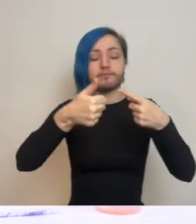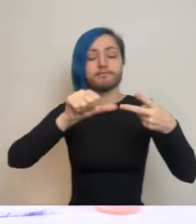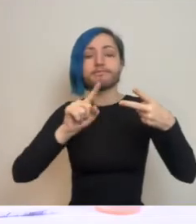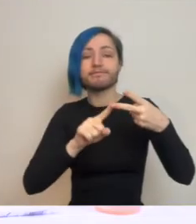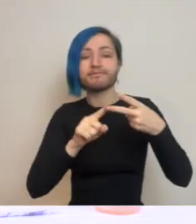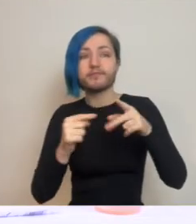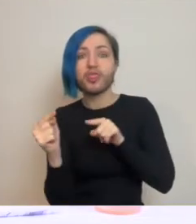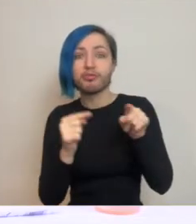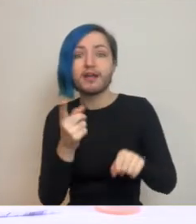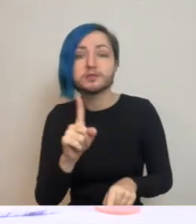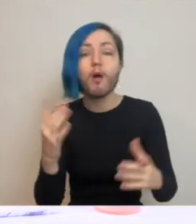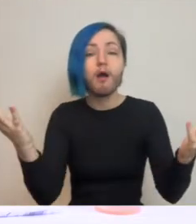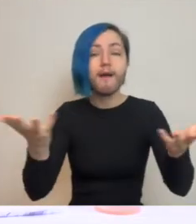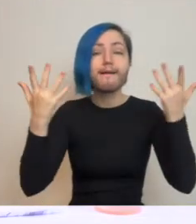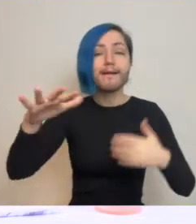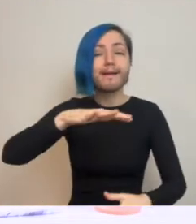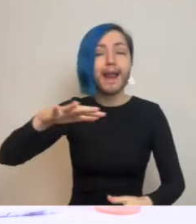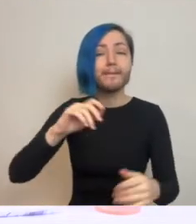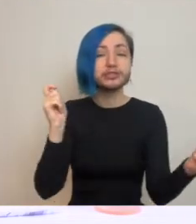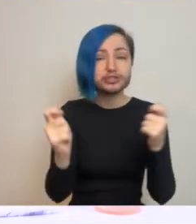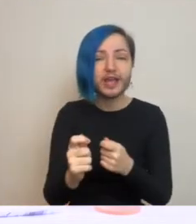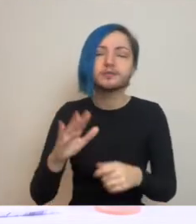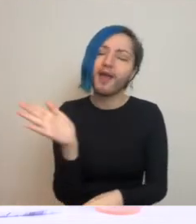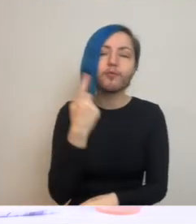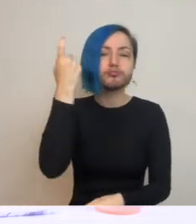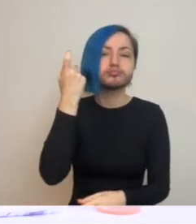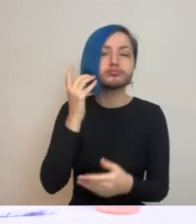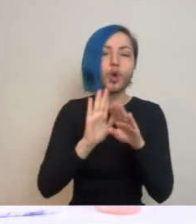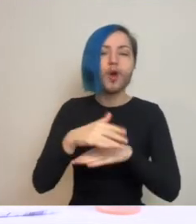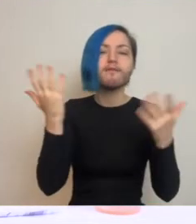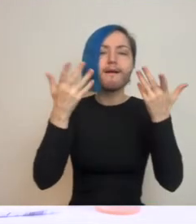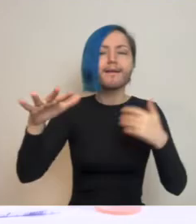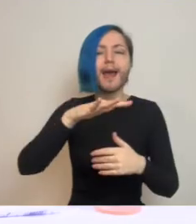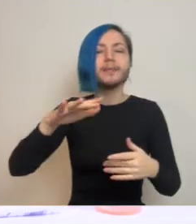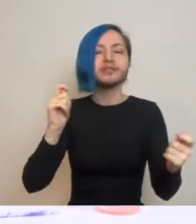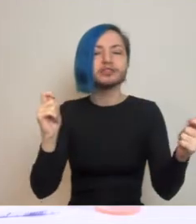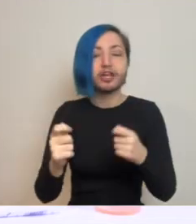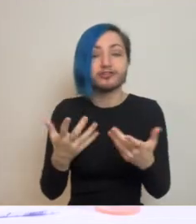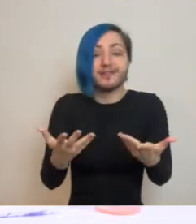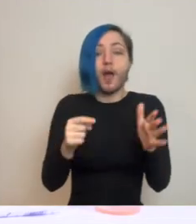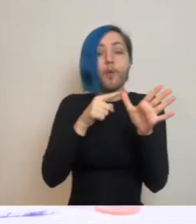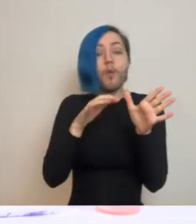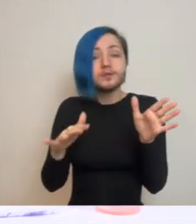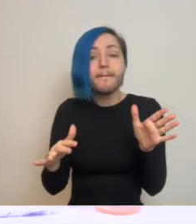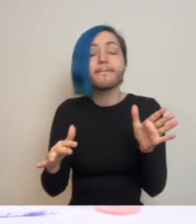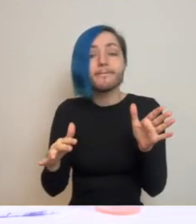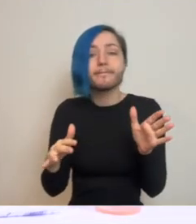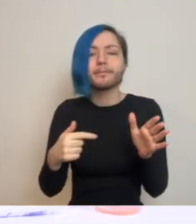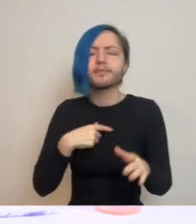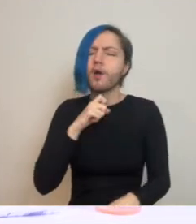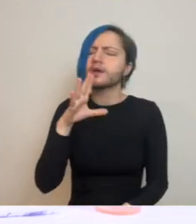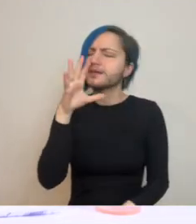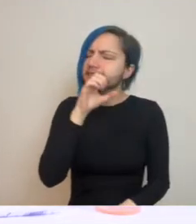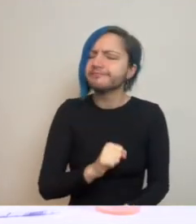threaten this, I've written down here climate change, that everyone is thinking about climate change. It's autumn right at the moment, and